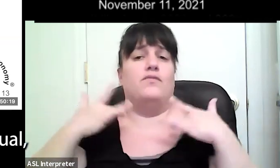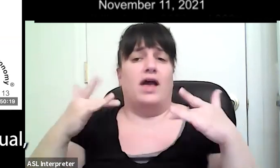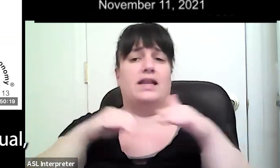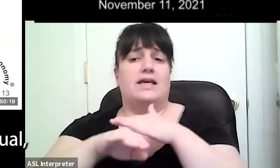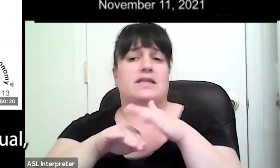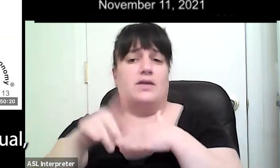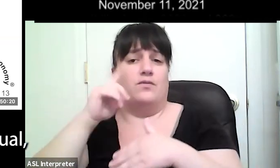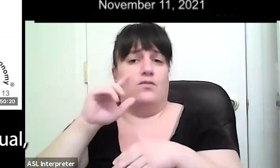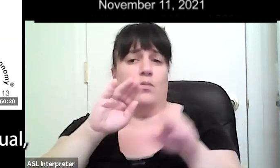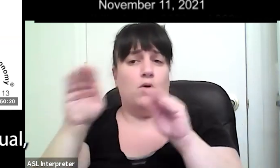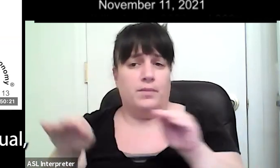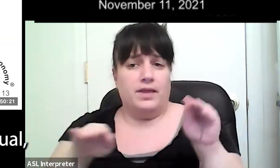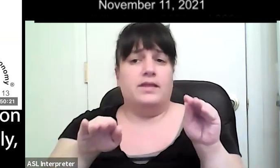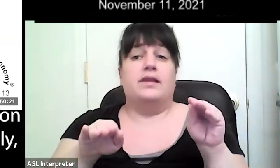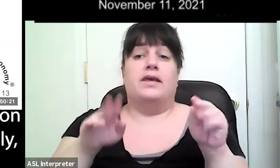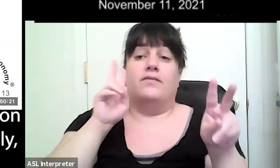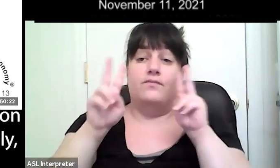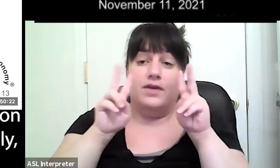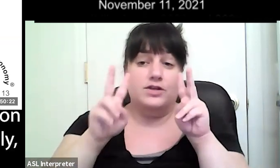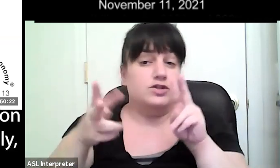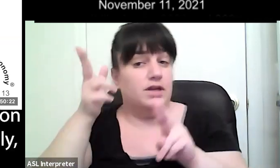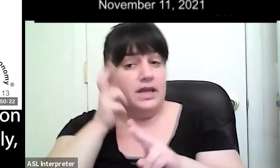accessible for mobility, for visual, for